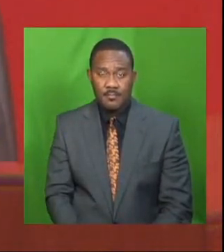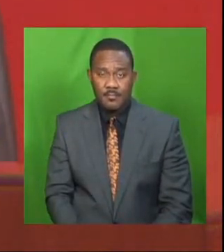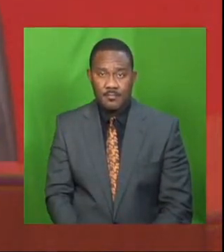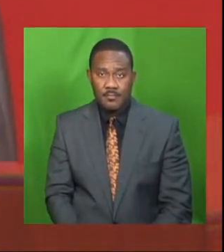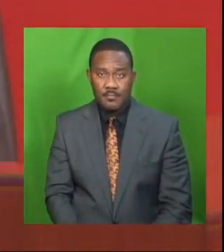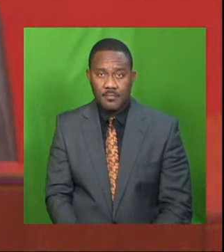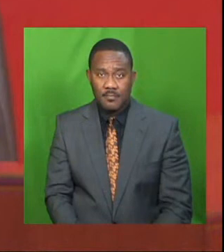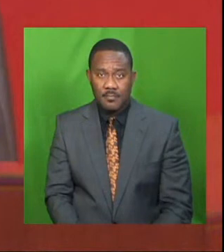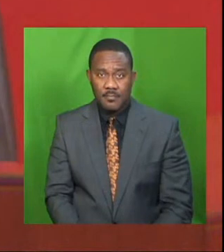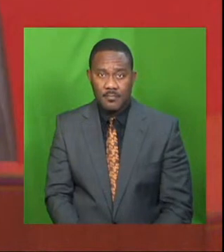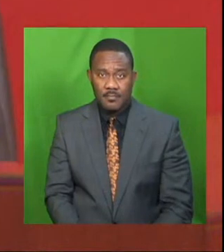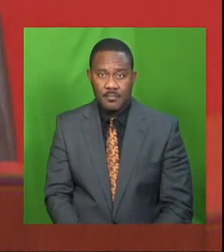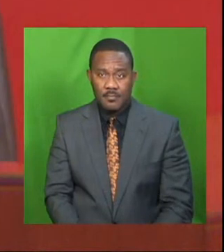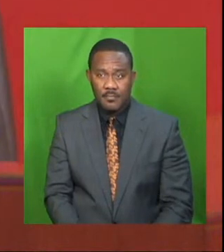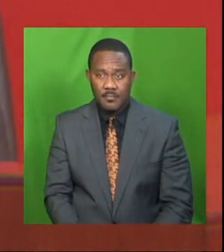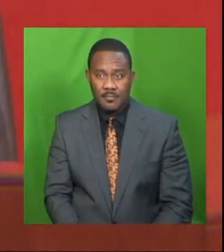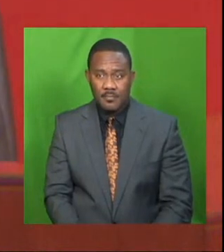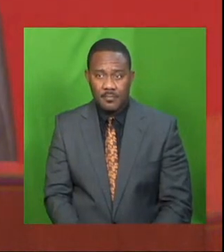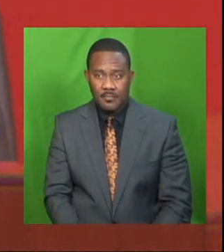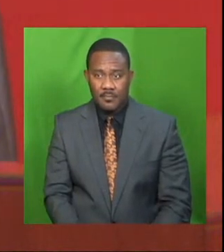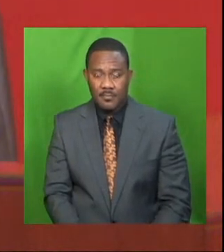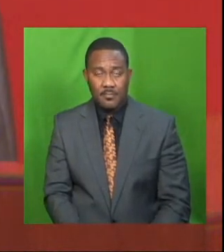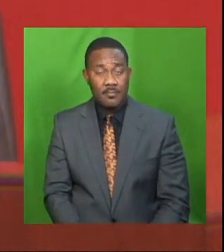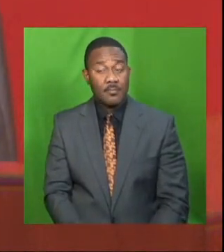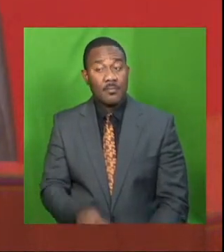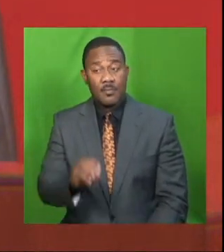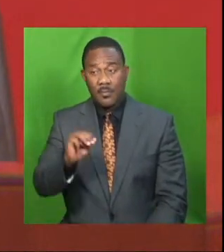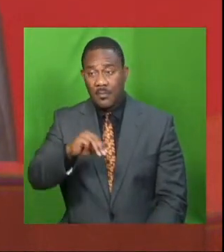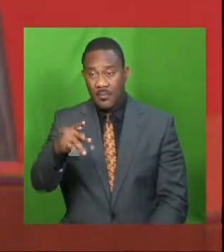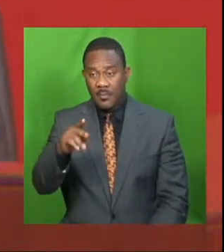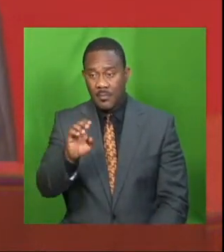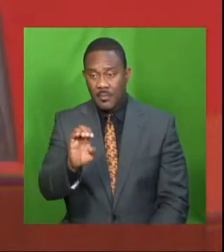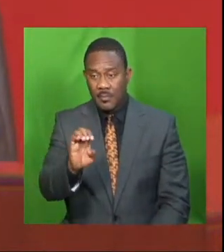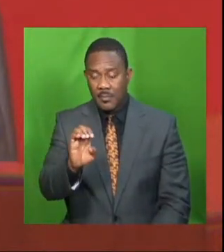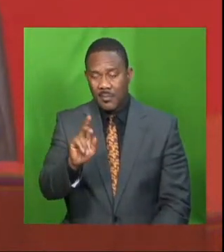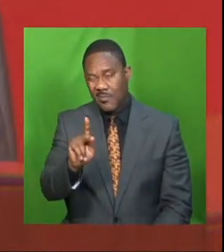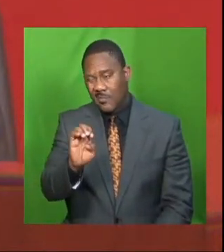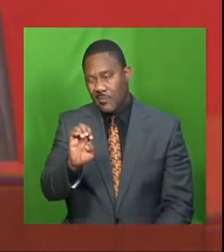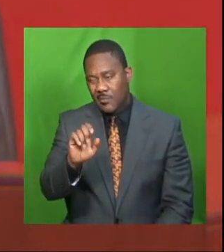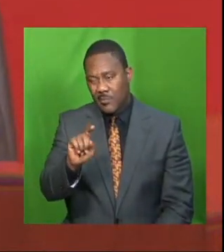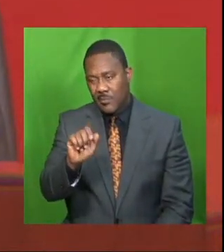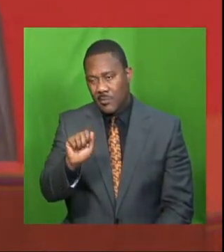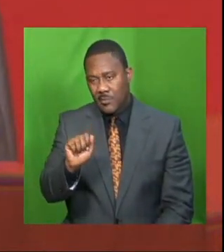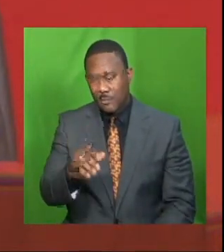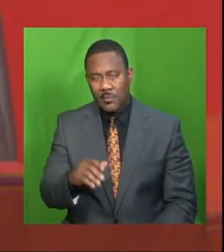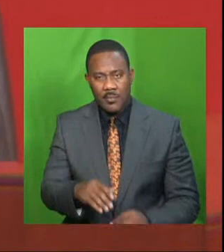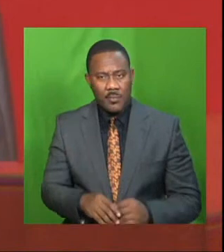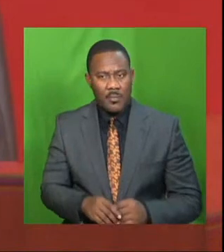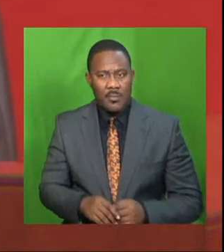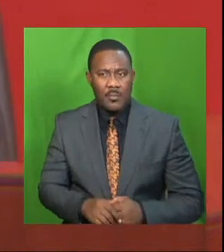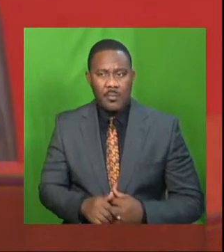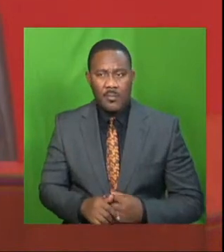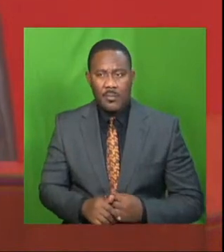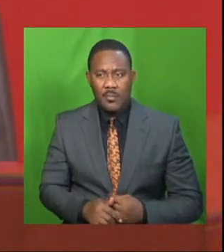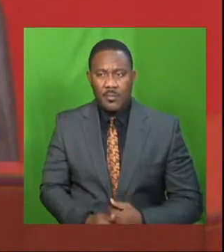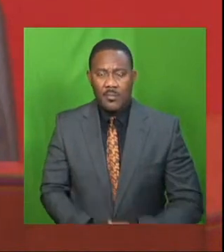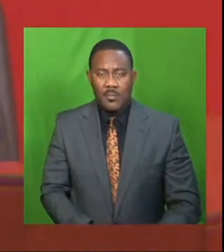name of a member for Kita, Honorable Kwame. Joduli